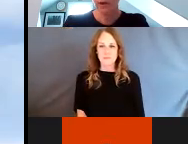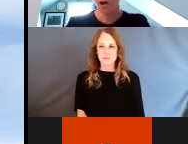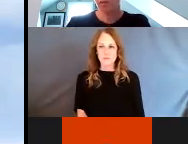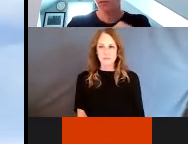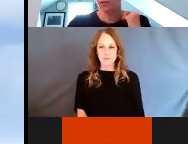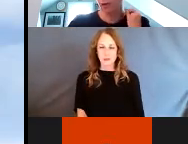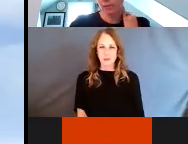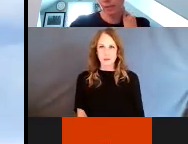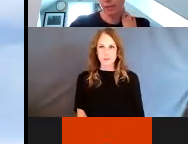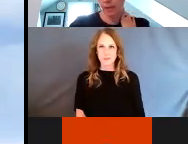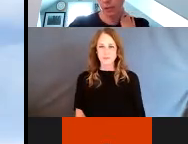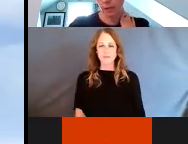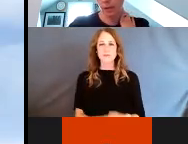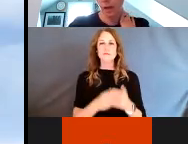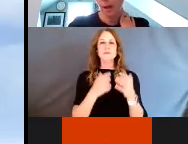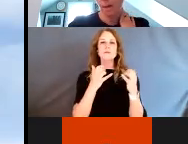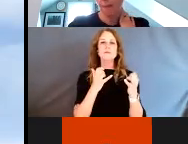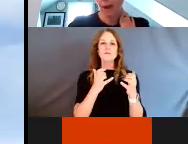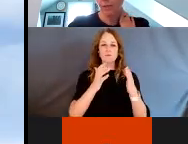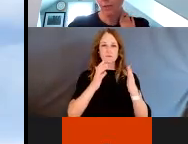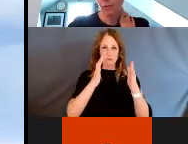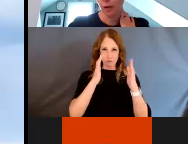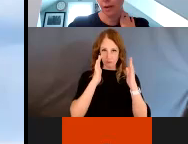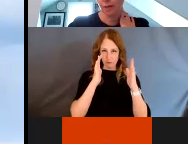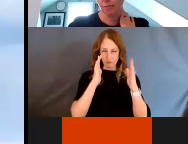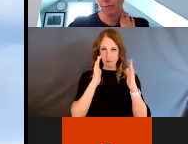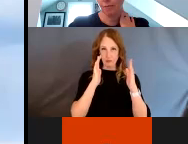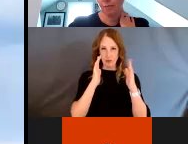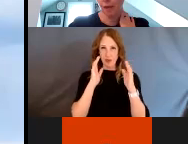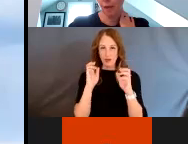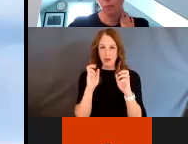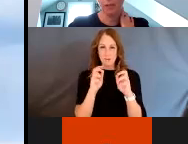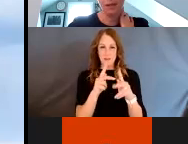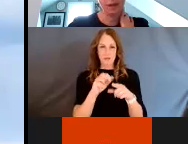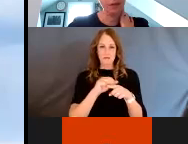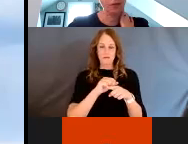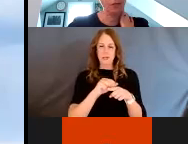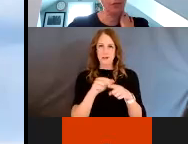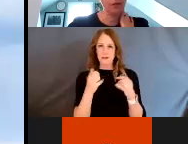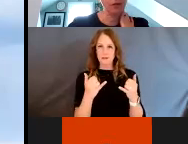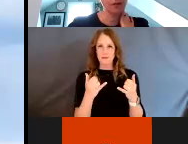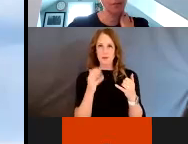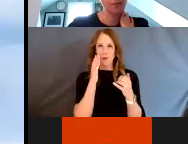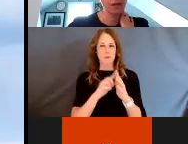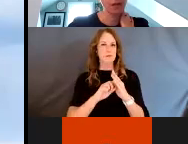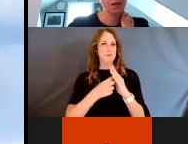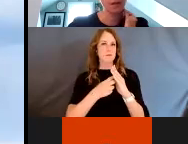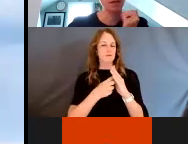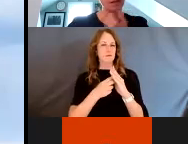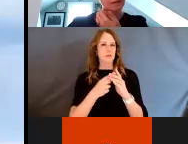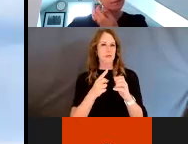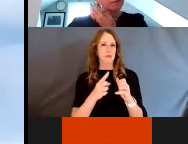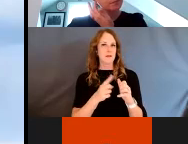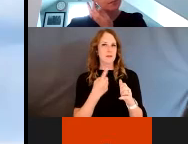And then bring all of your focus and attention back to the training, and we'll begin the first